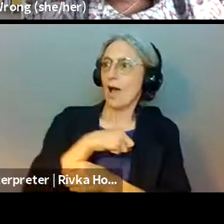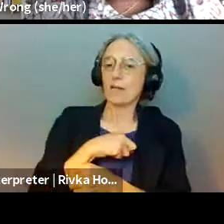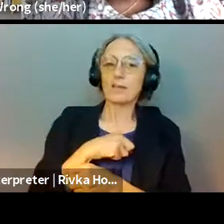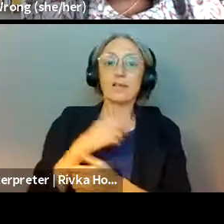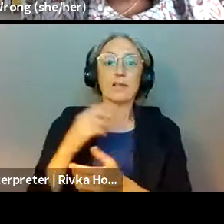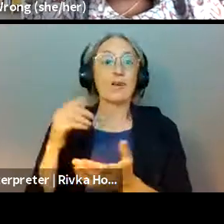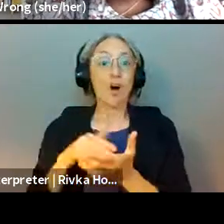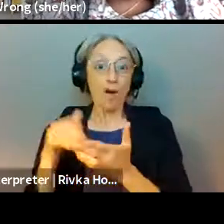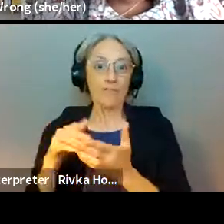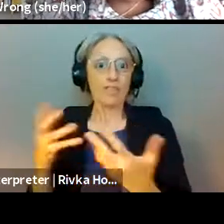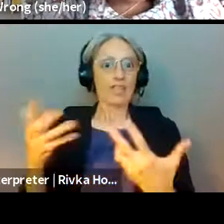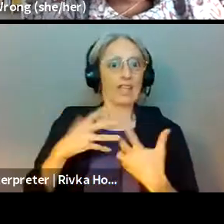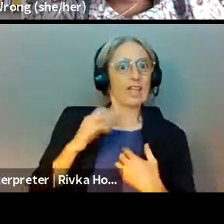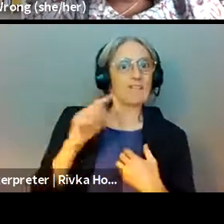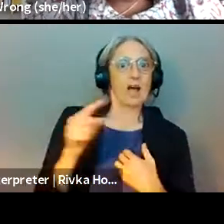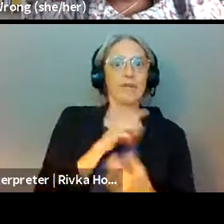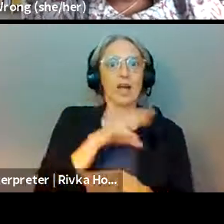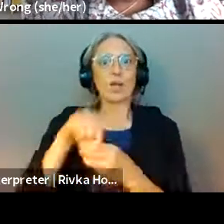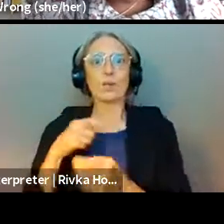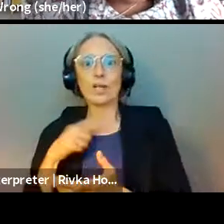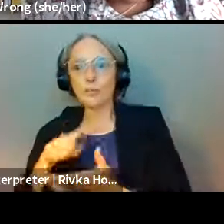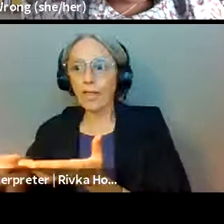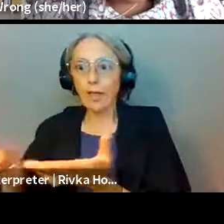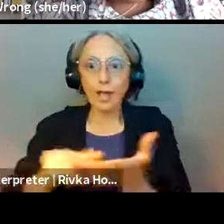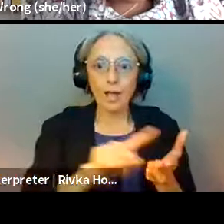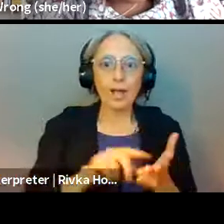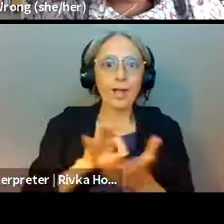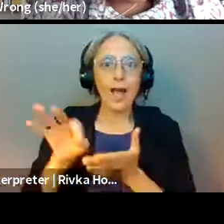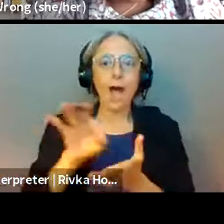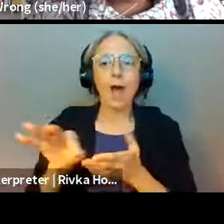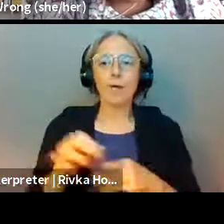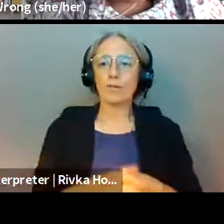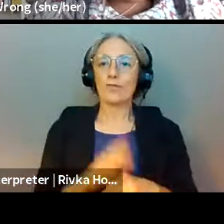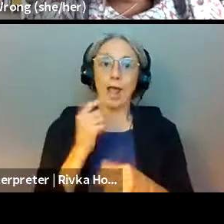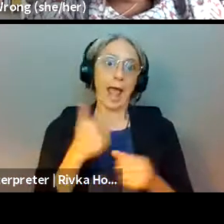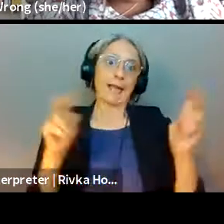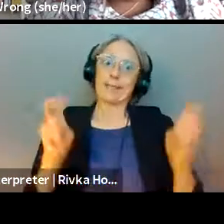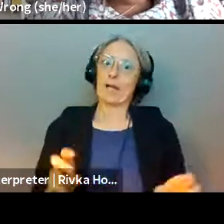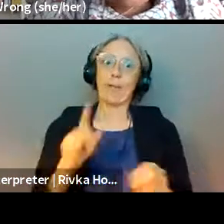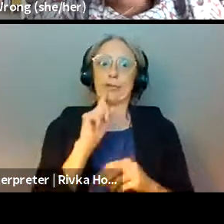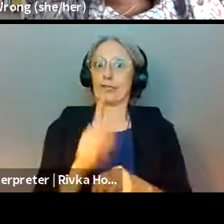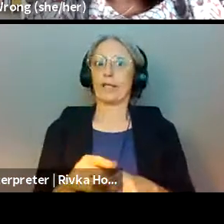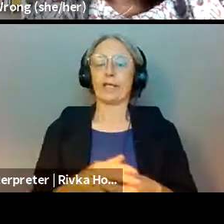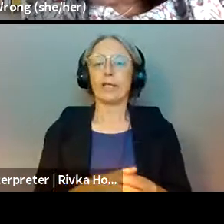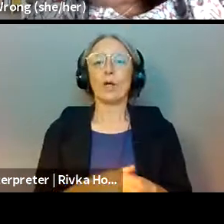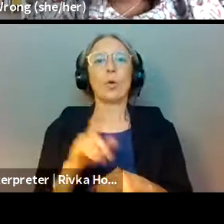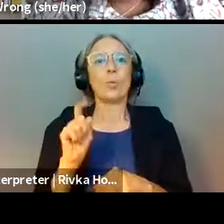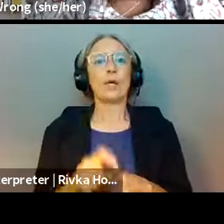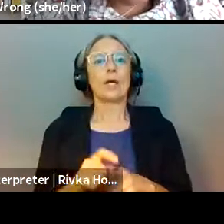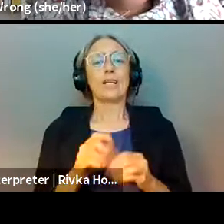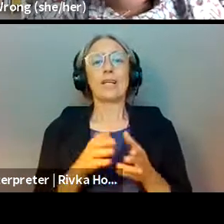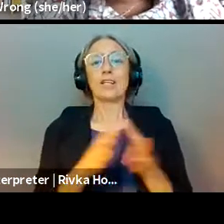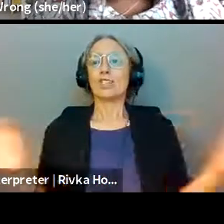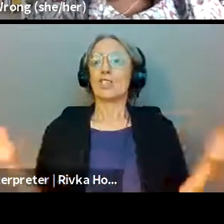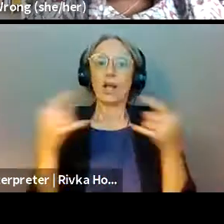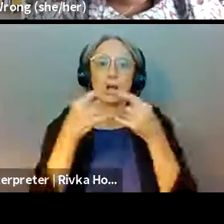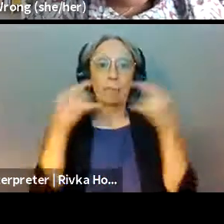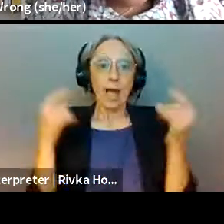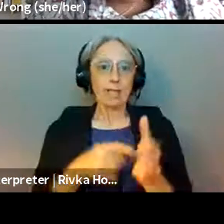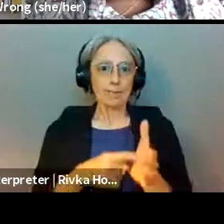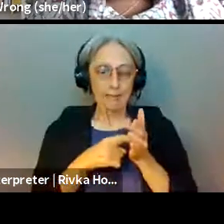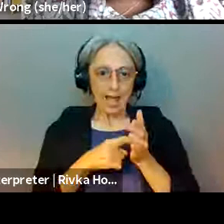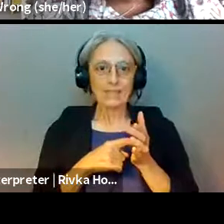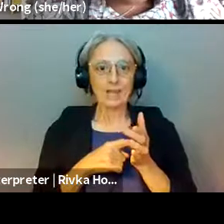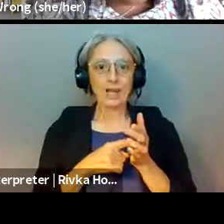just about any topic, really. We need a nationwide mask mandate. It's terrifying for me as a DC resident